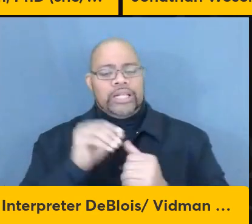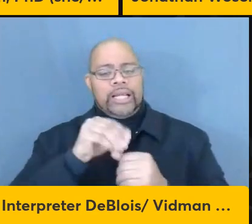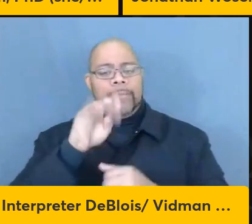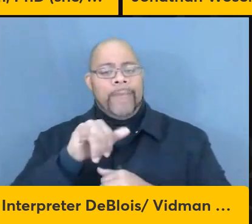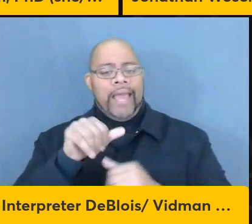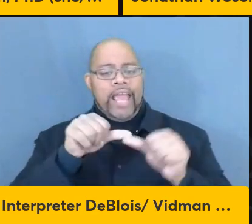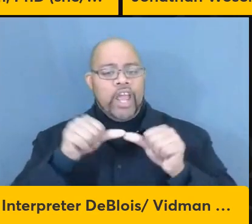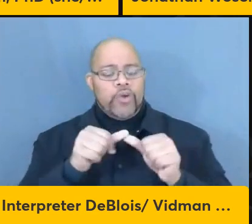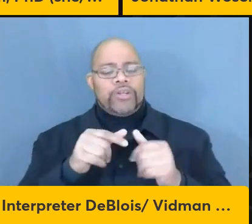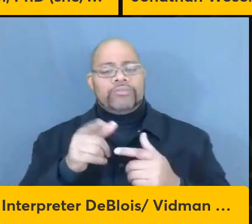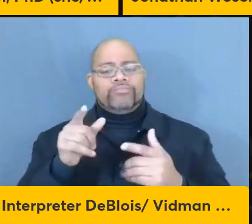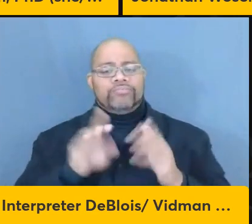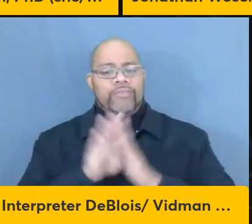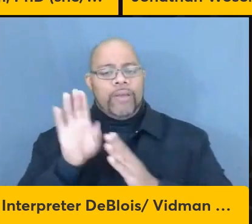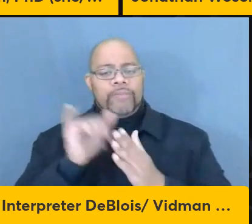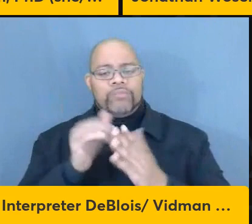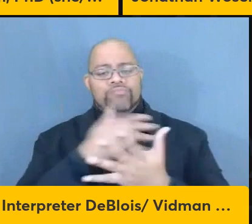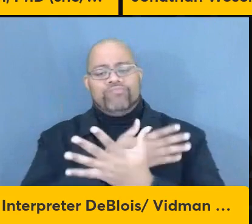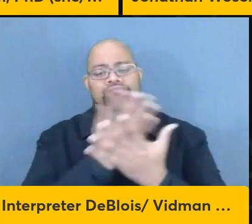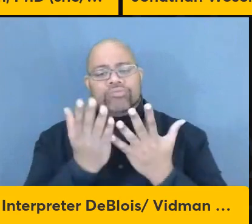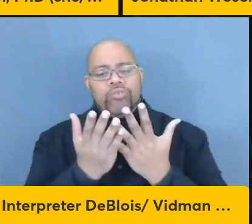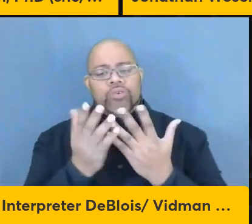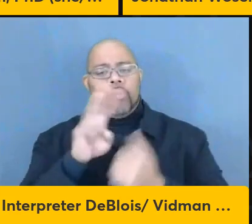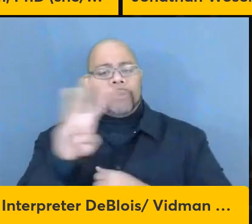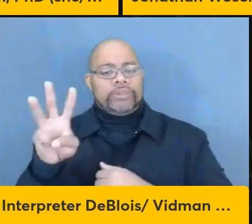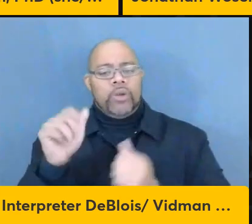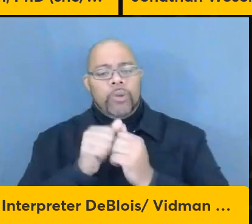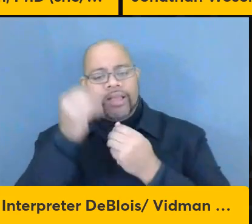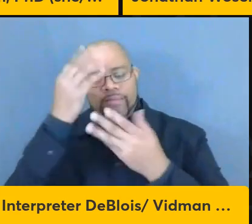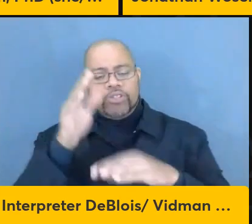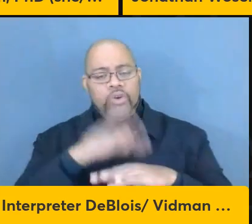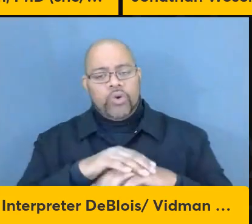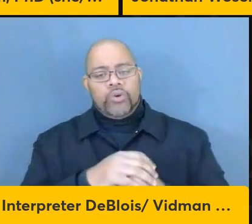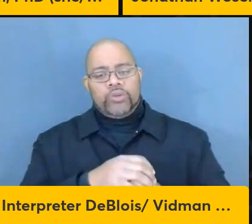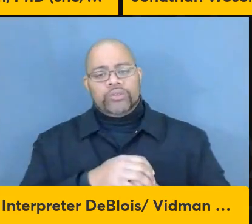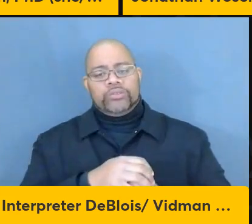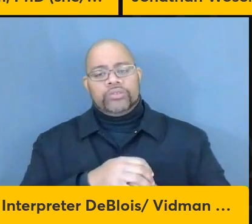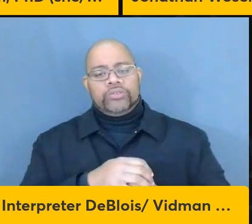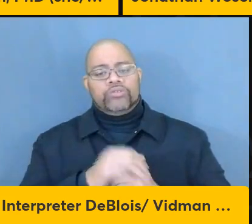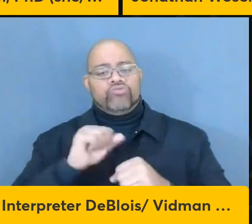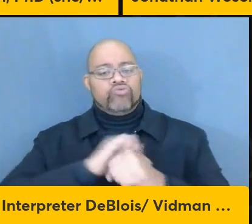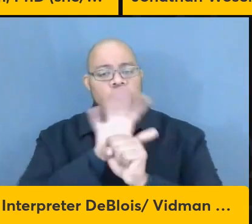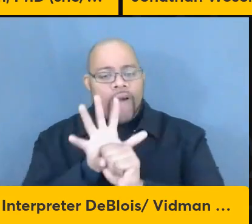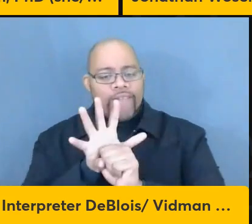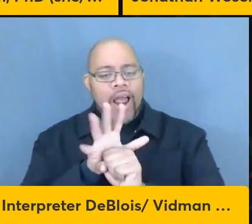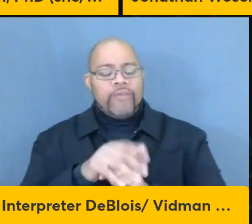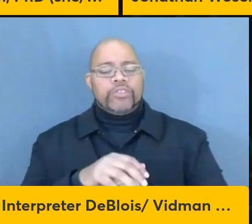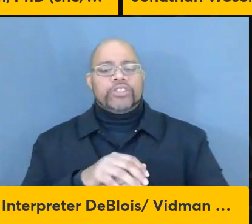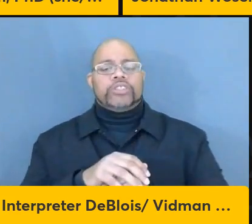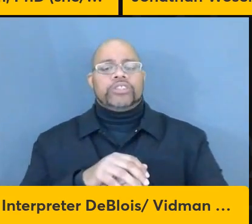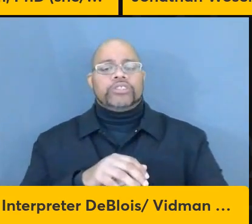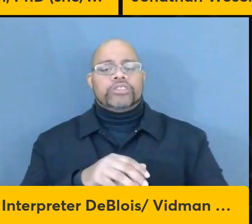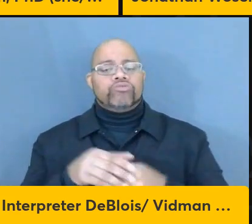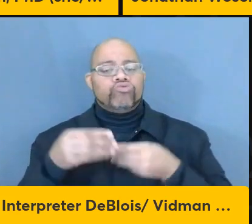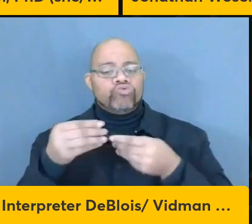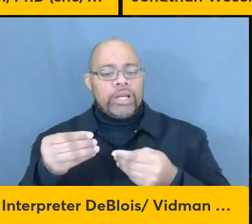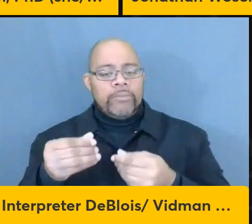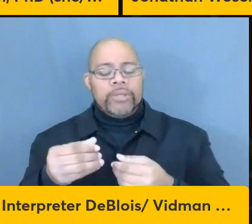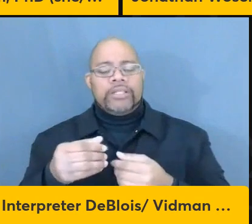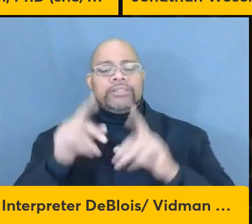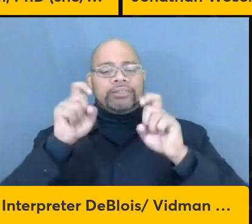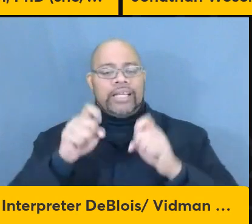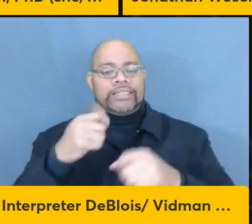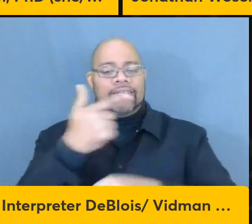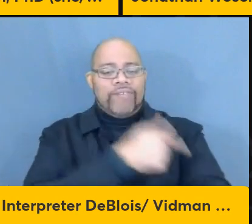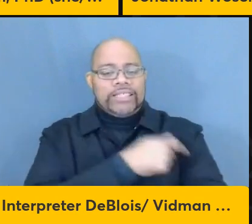who was putting together this blog or a website with information on coronavirus, so treatments, tests, vaccines. And she reached